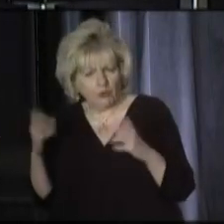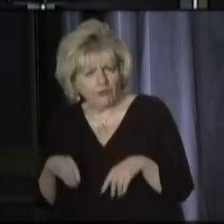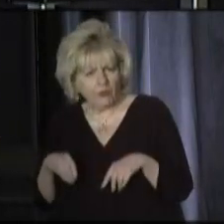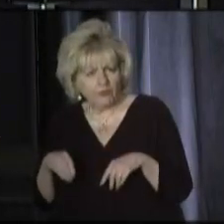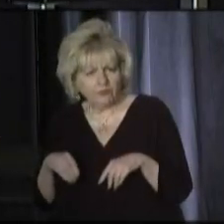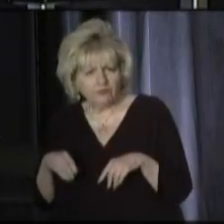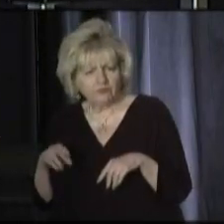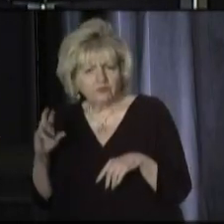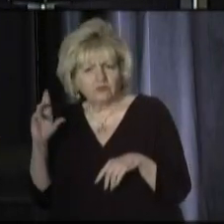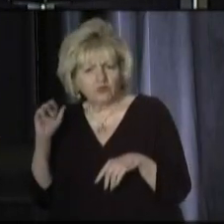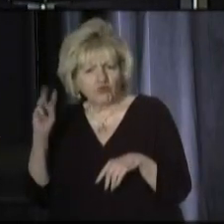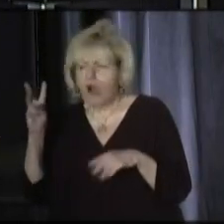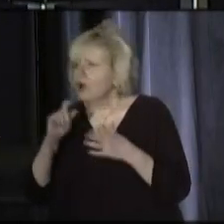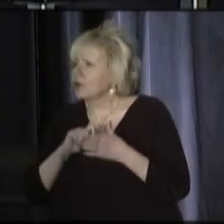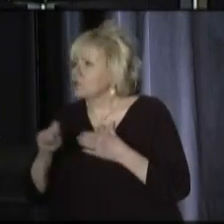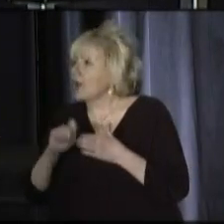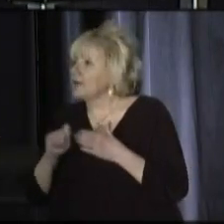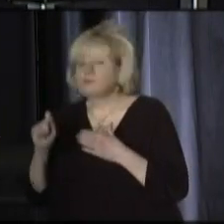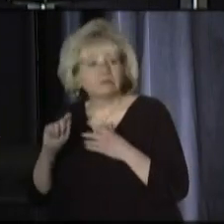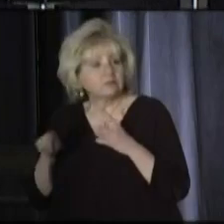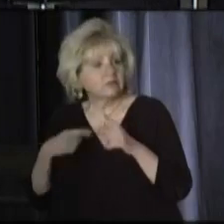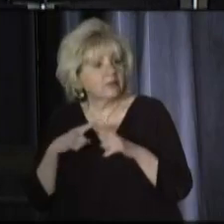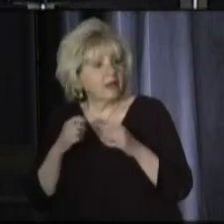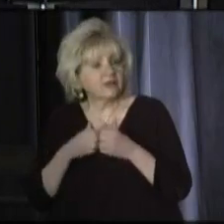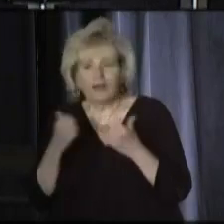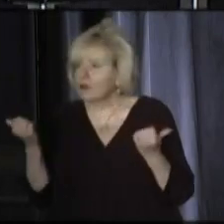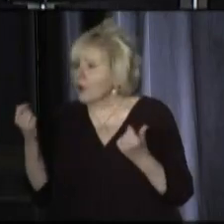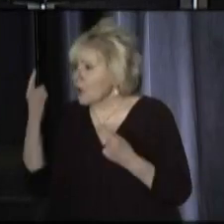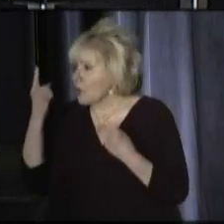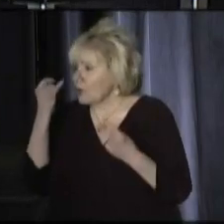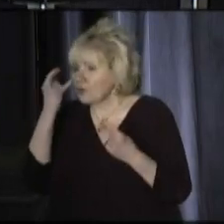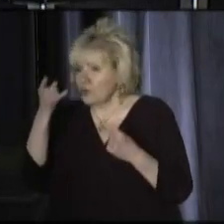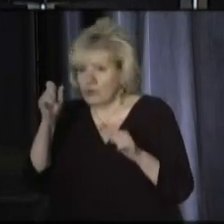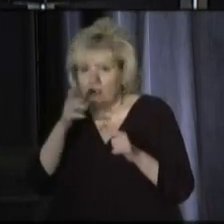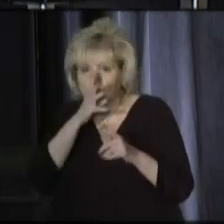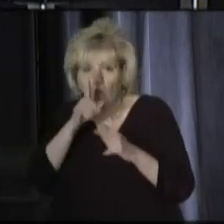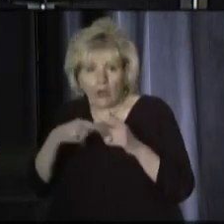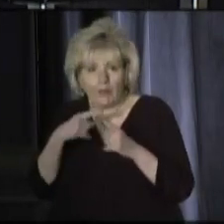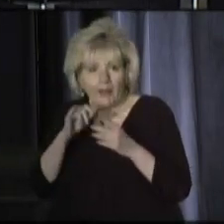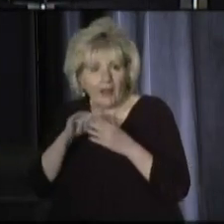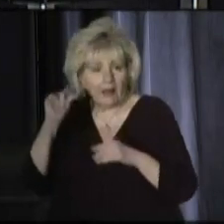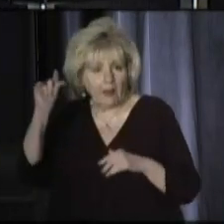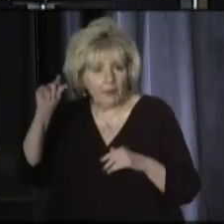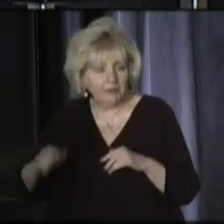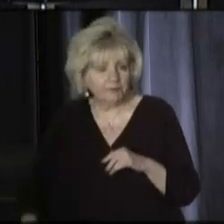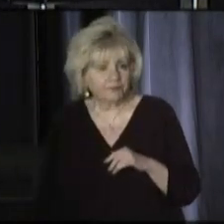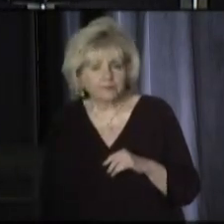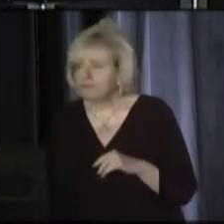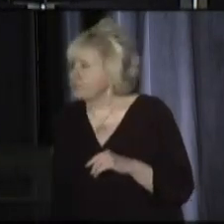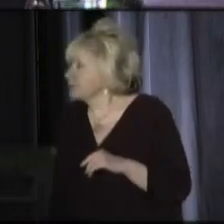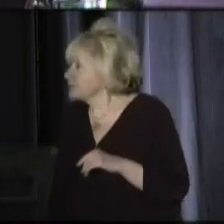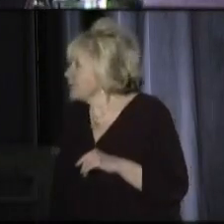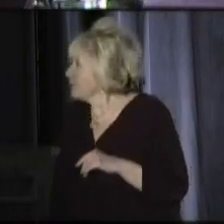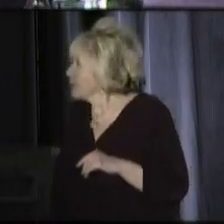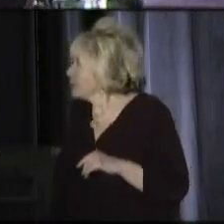I would read these books, and I couldn't tell you anything about what had happened inside of those